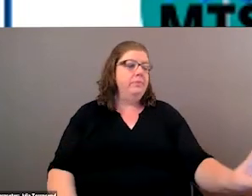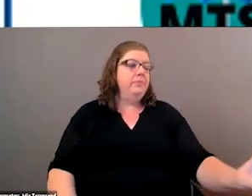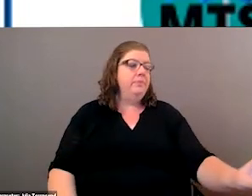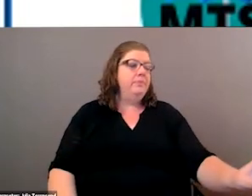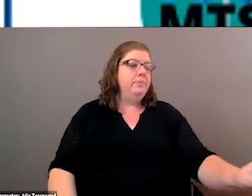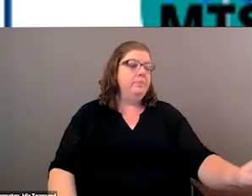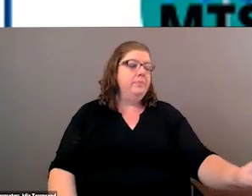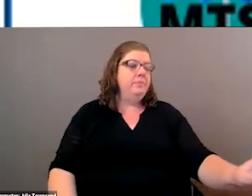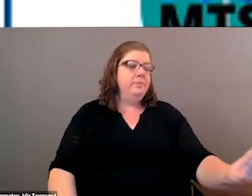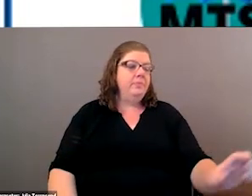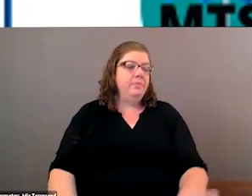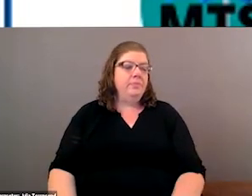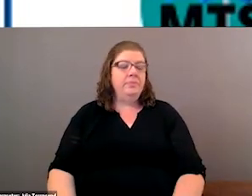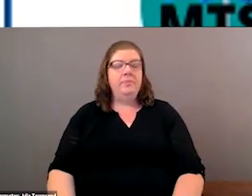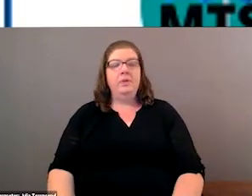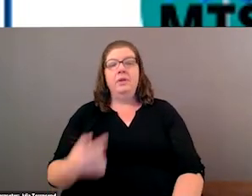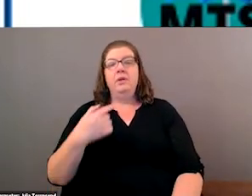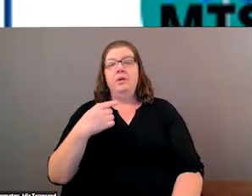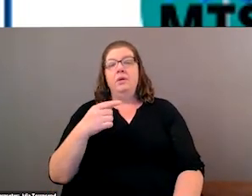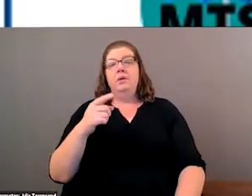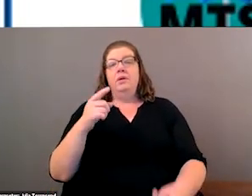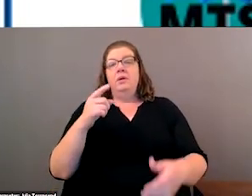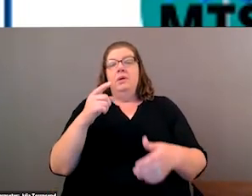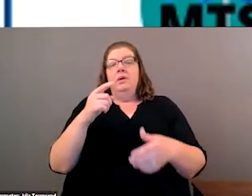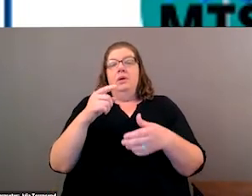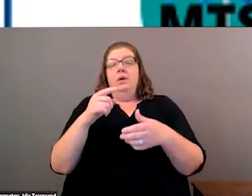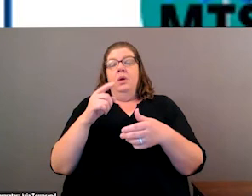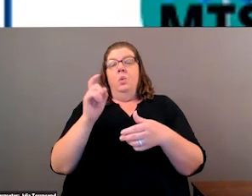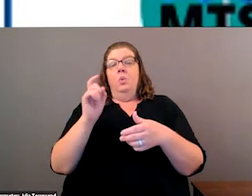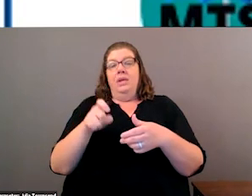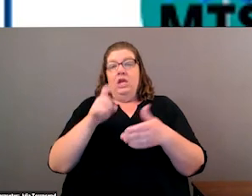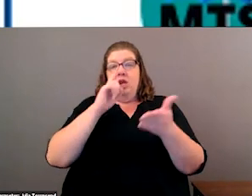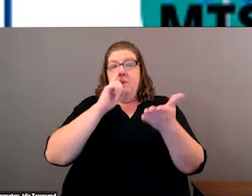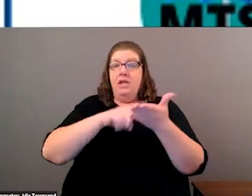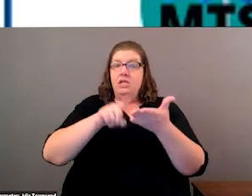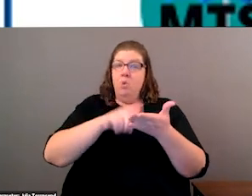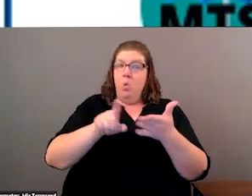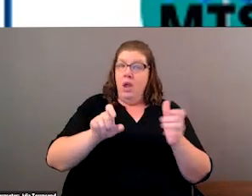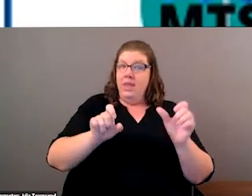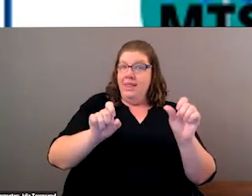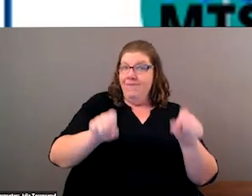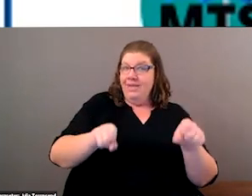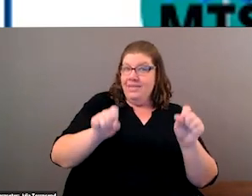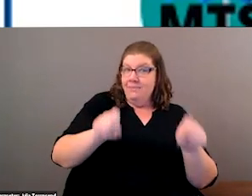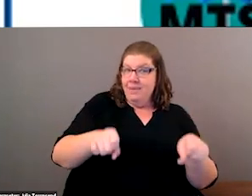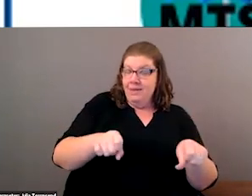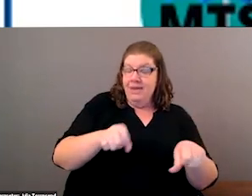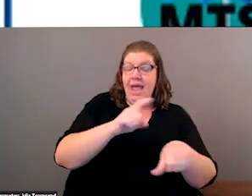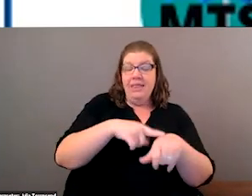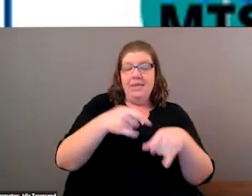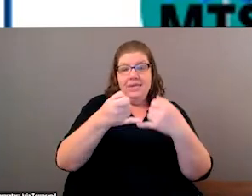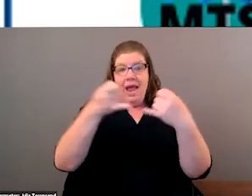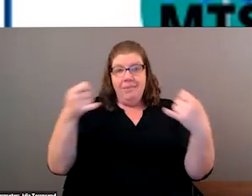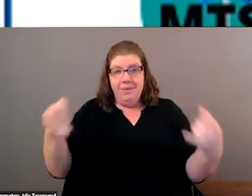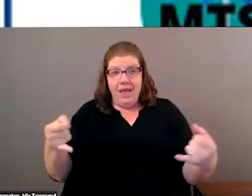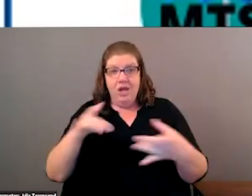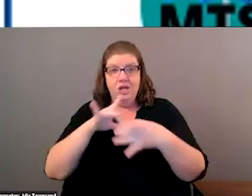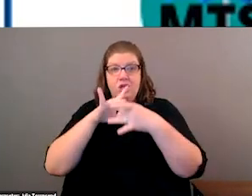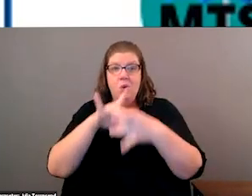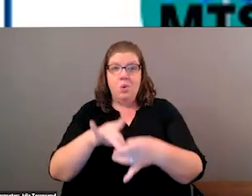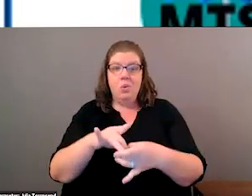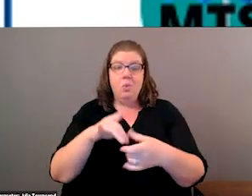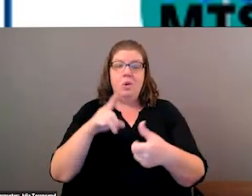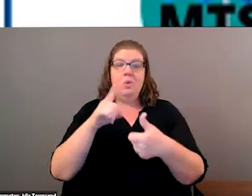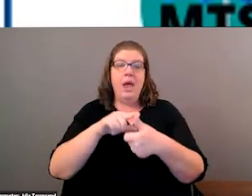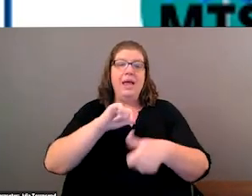So we need to be exploring the feasibility and the timelines associated with establishing